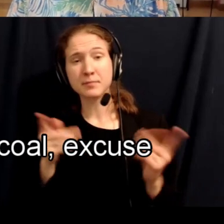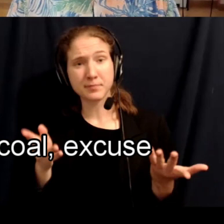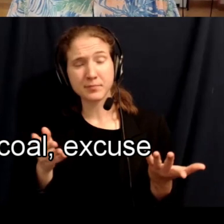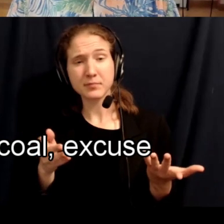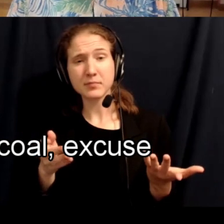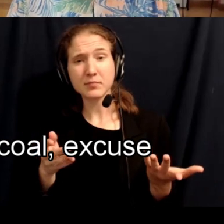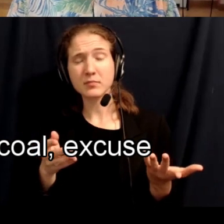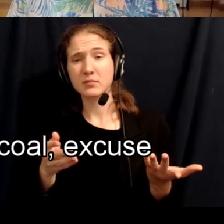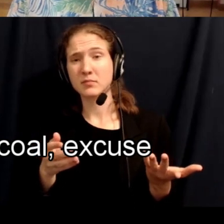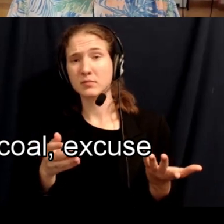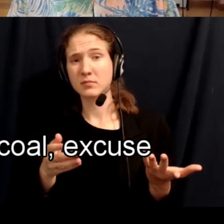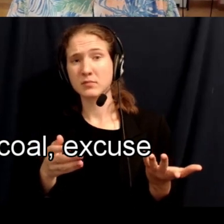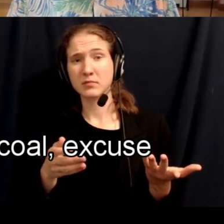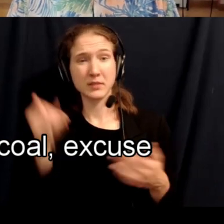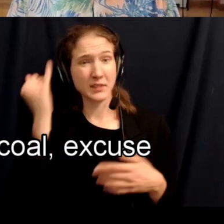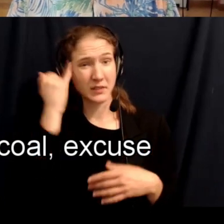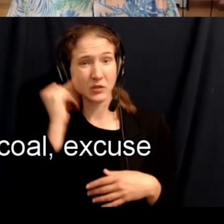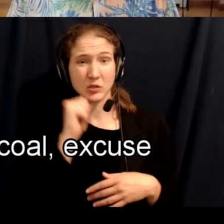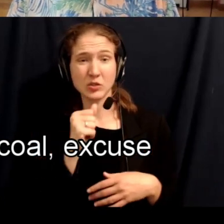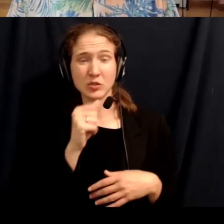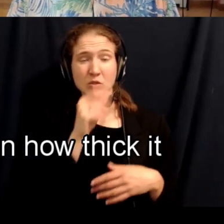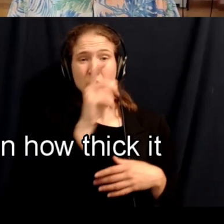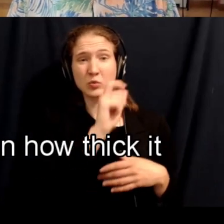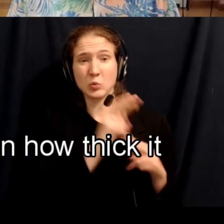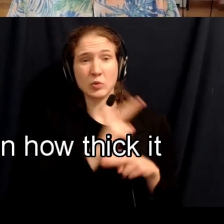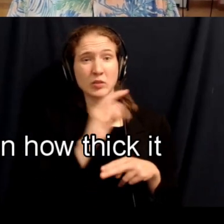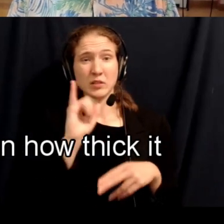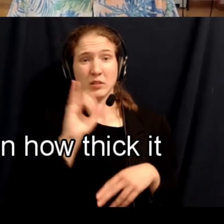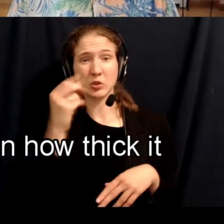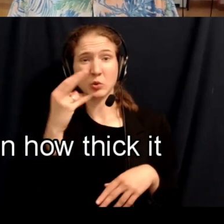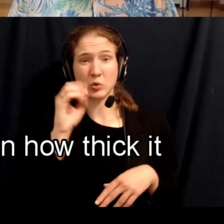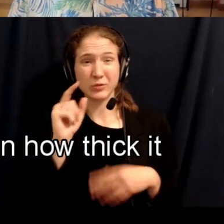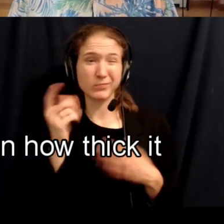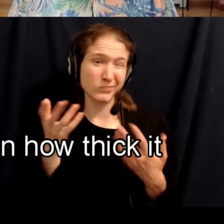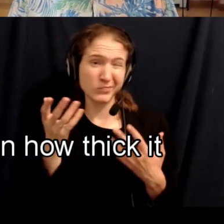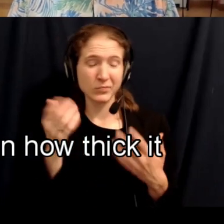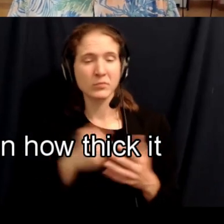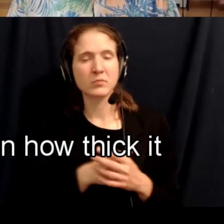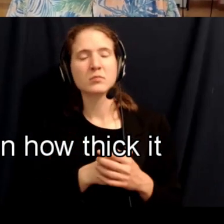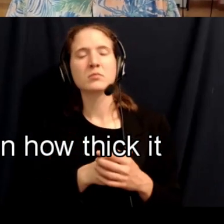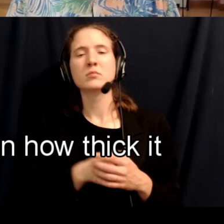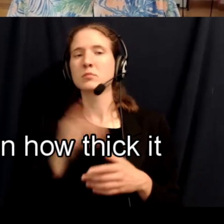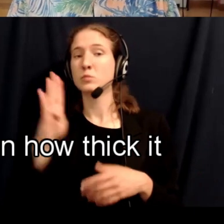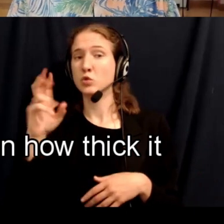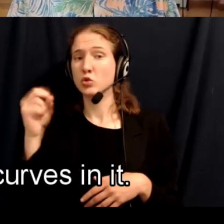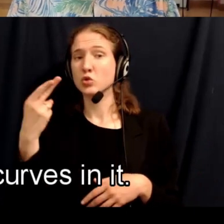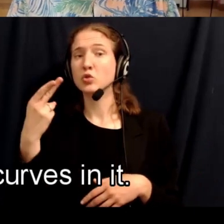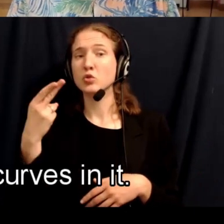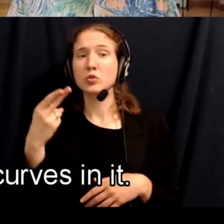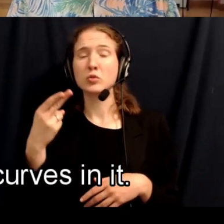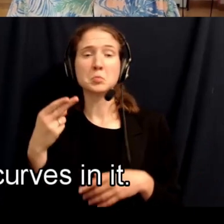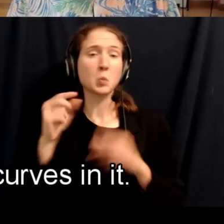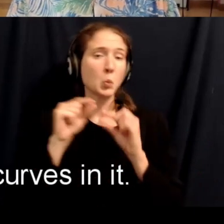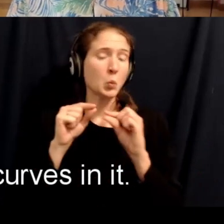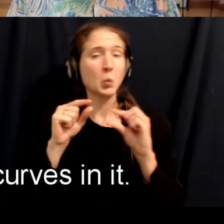and using it more like charcoal, excuse me, but um, a brush, depending upon how thick it is, a